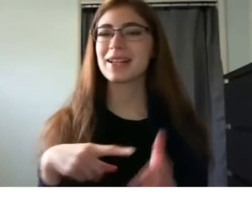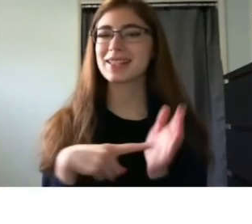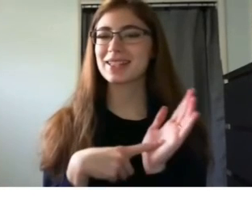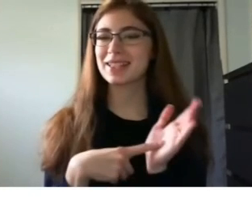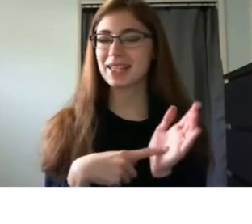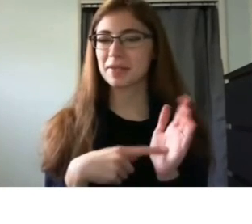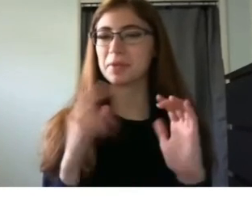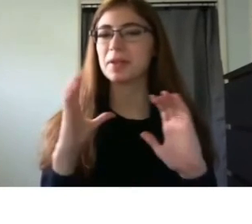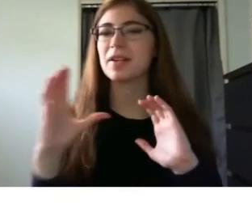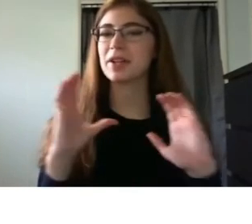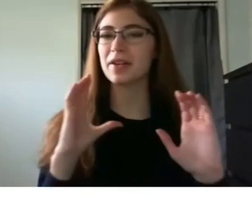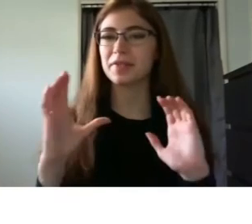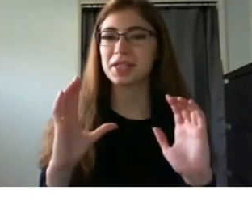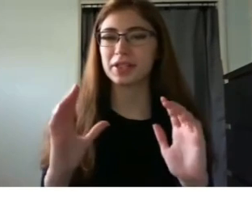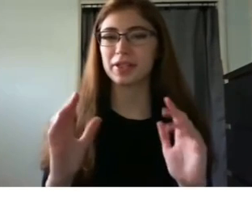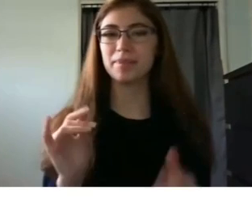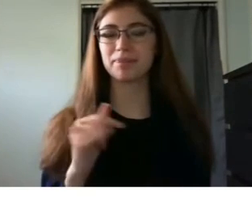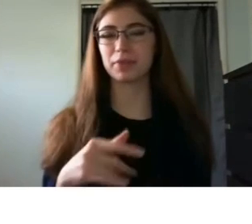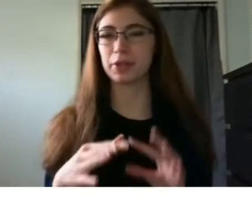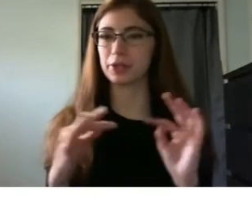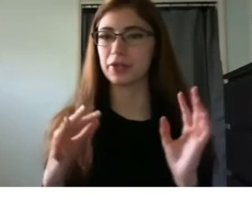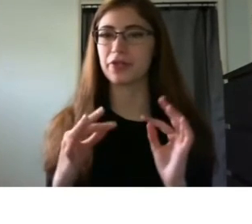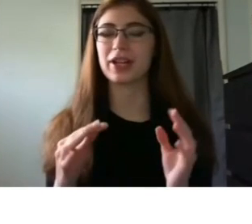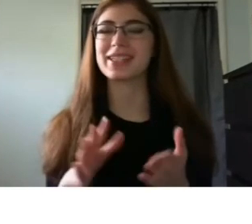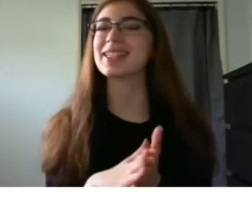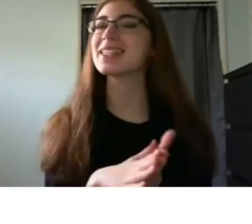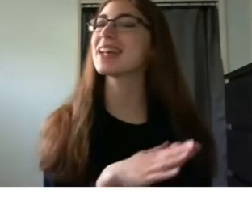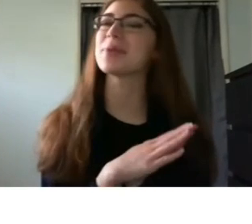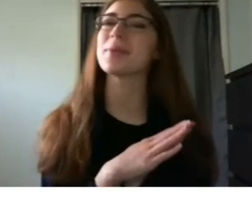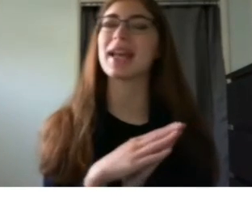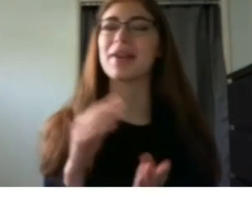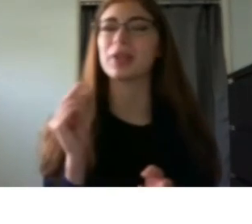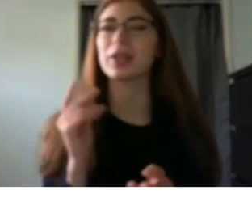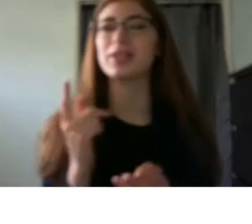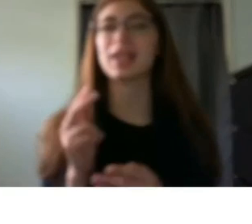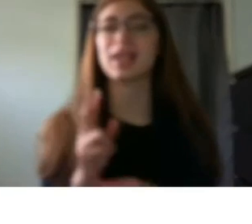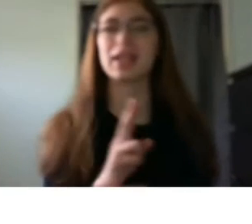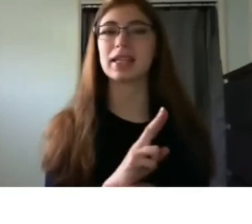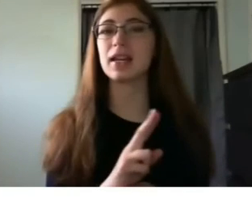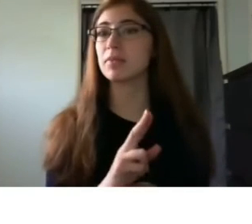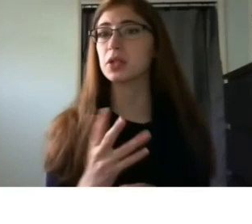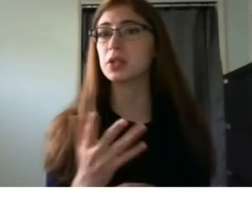So that's an example of a conversation. Those are the phrases that we have